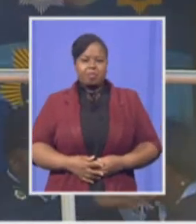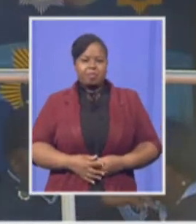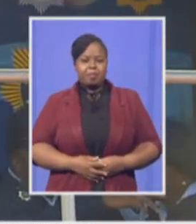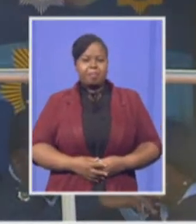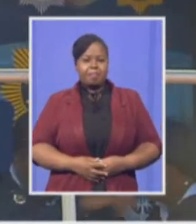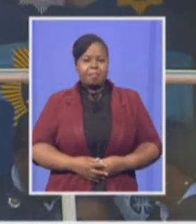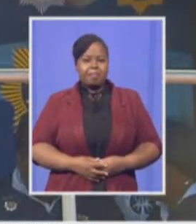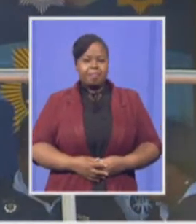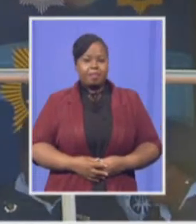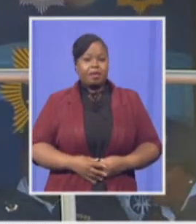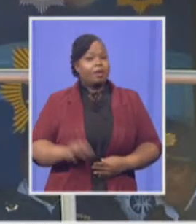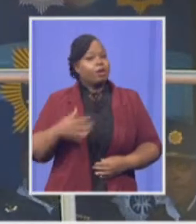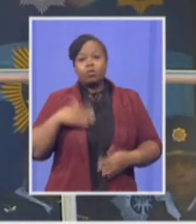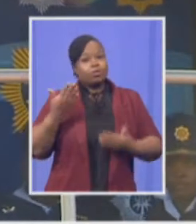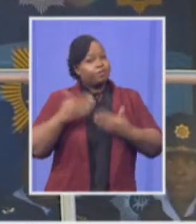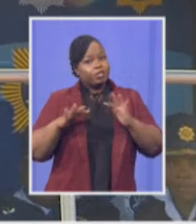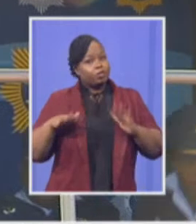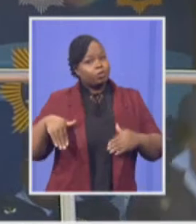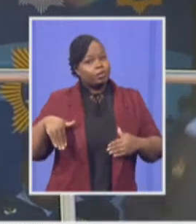Are so